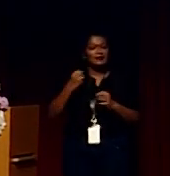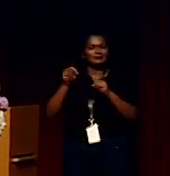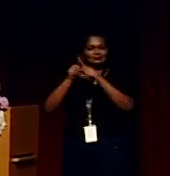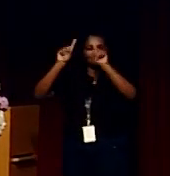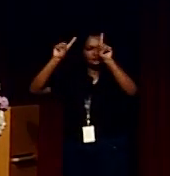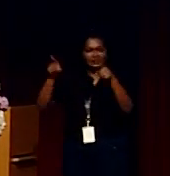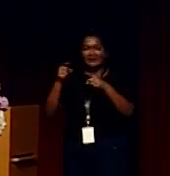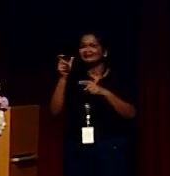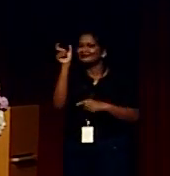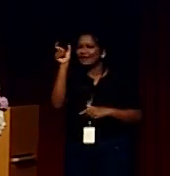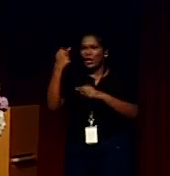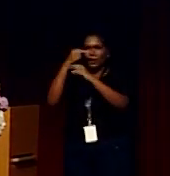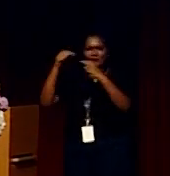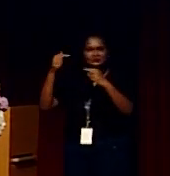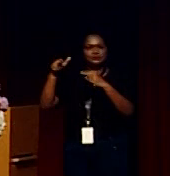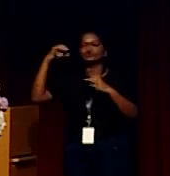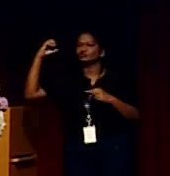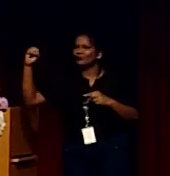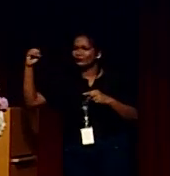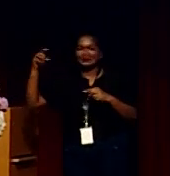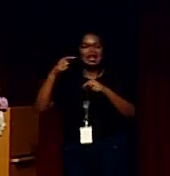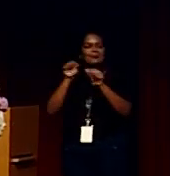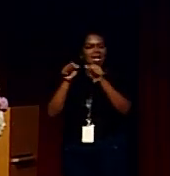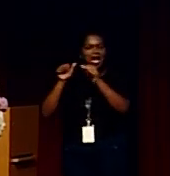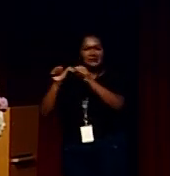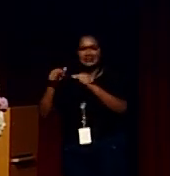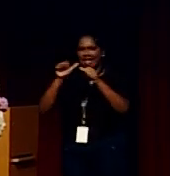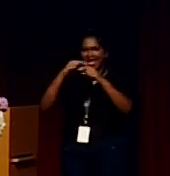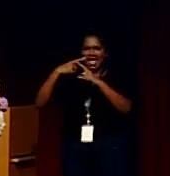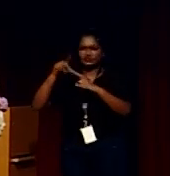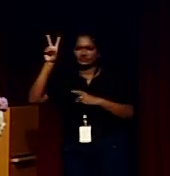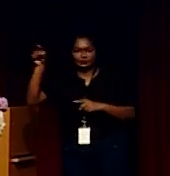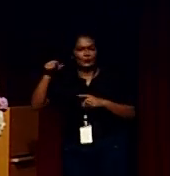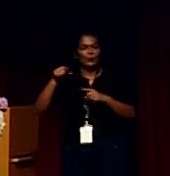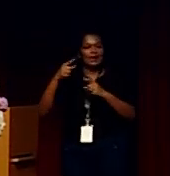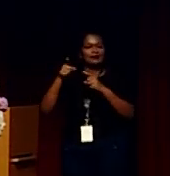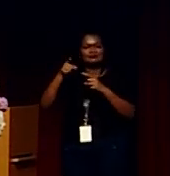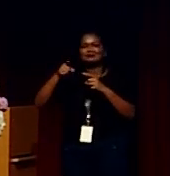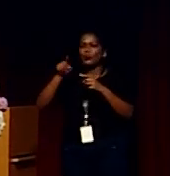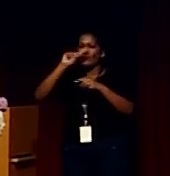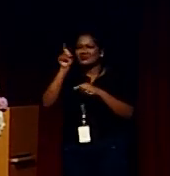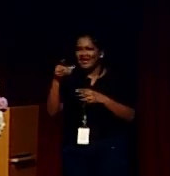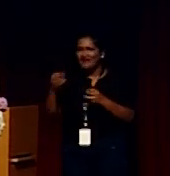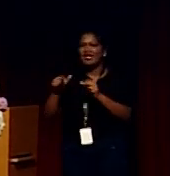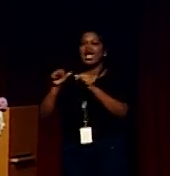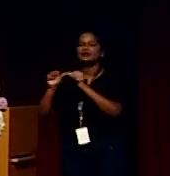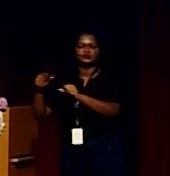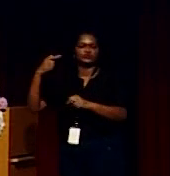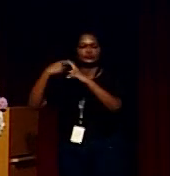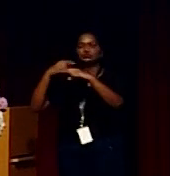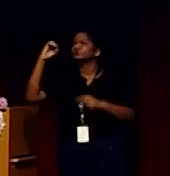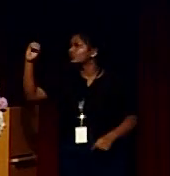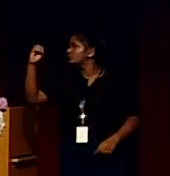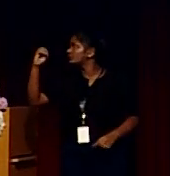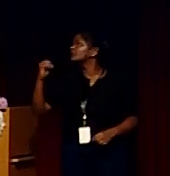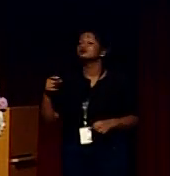equation. Equals 0 Right? equals a x squared. You